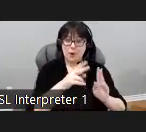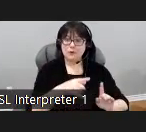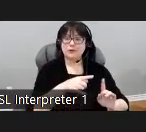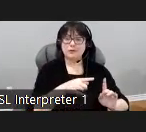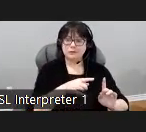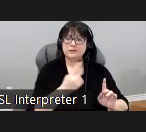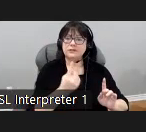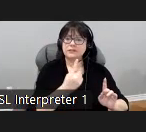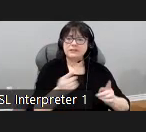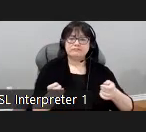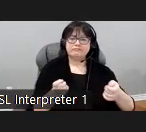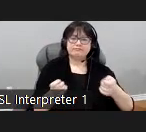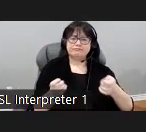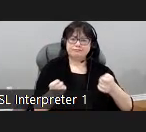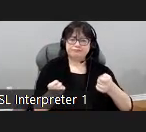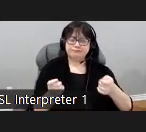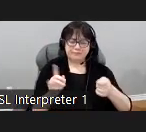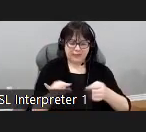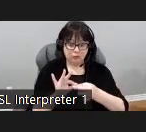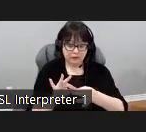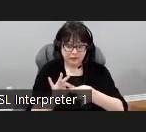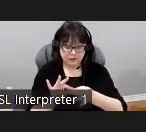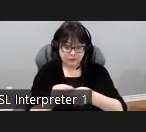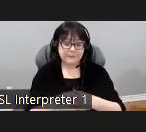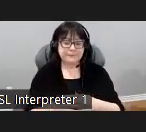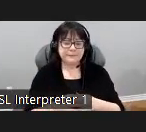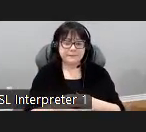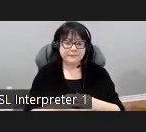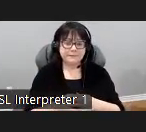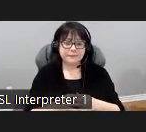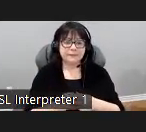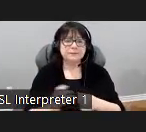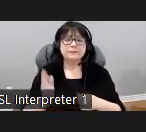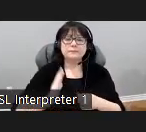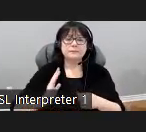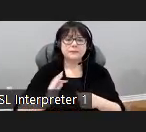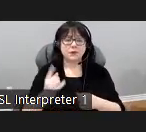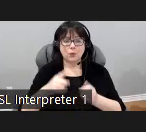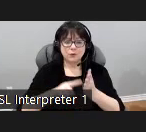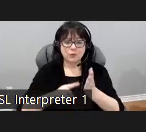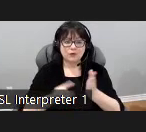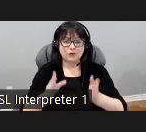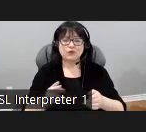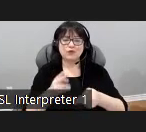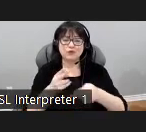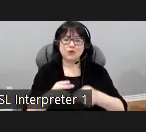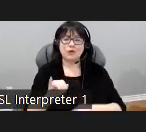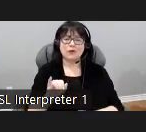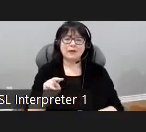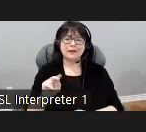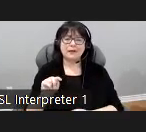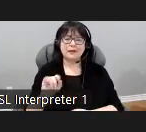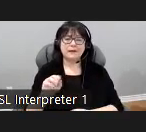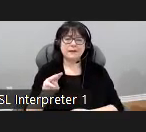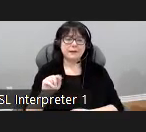of the relationship. It has been called by one researcher intimate terrorism because it's so focused. It is,